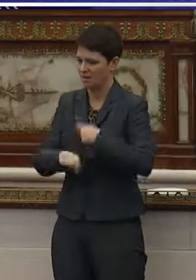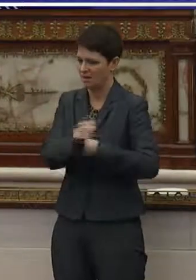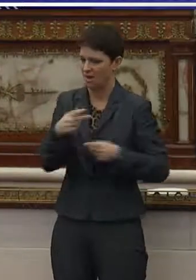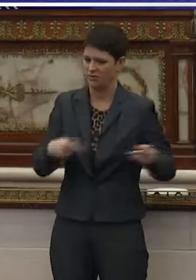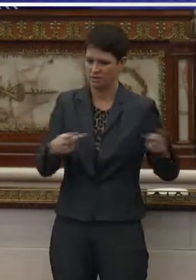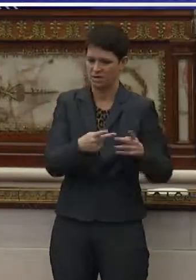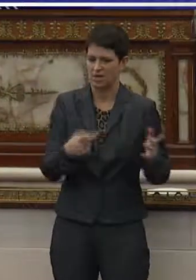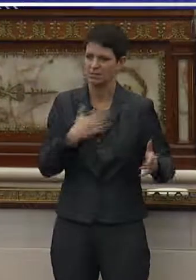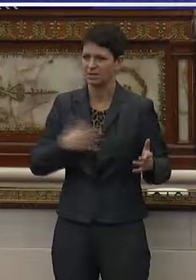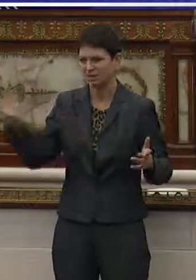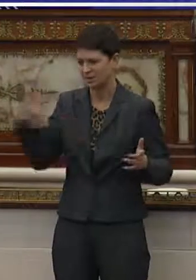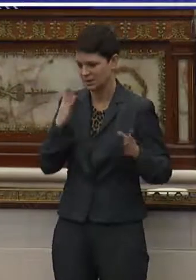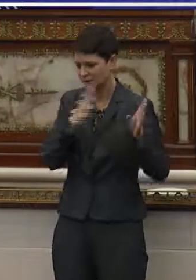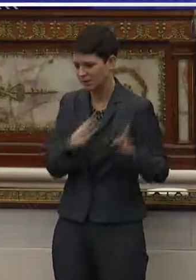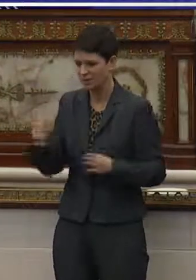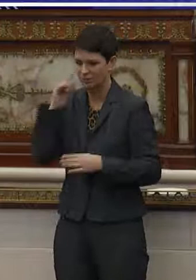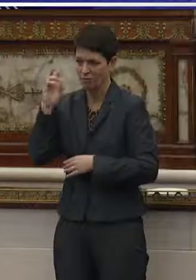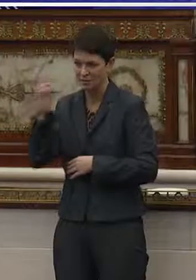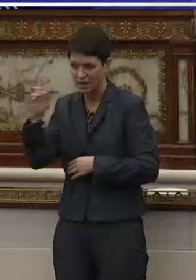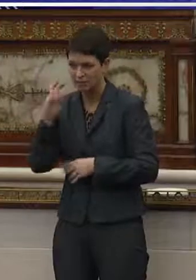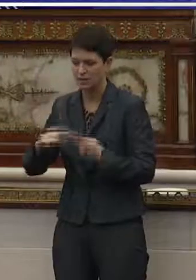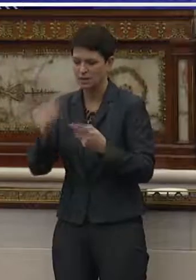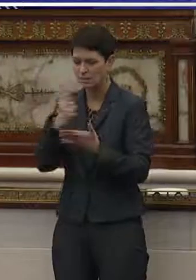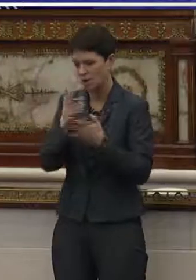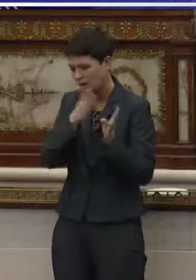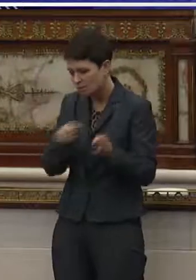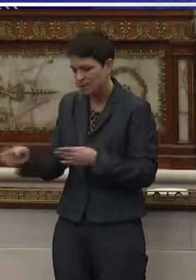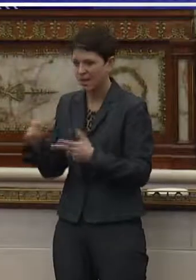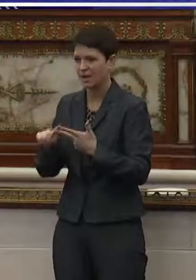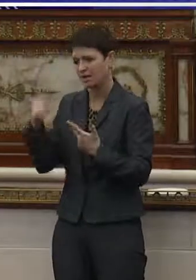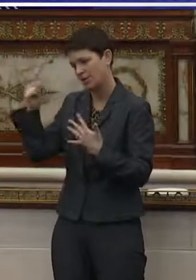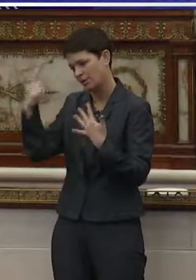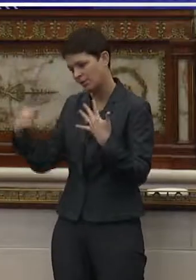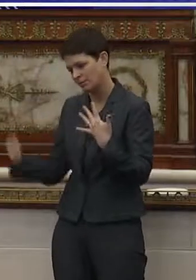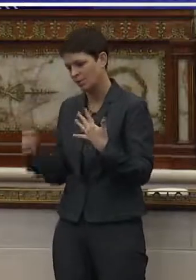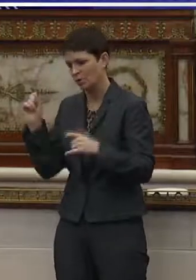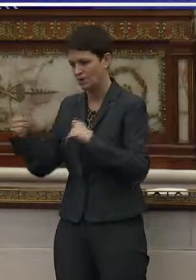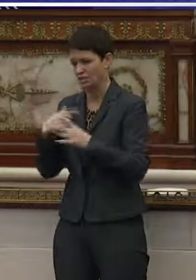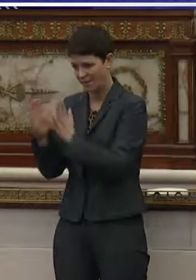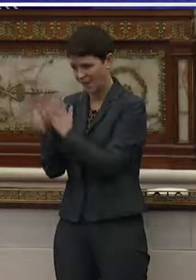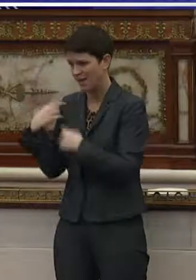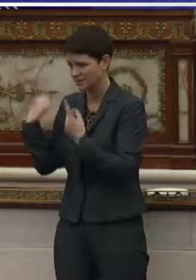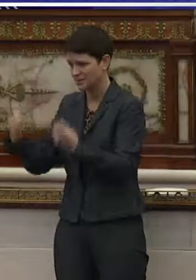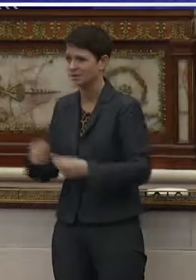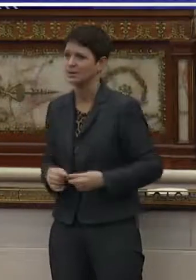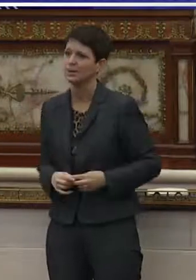could share with us the plans for SEPTA, the parking plans, and some of the other questions I've asked.